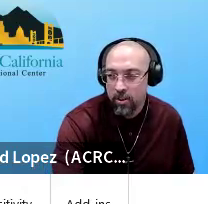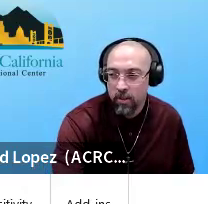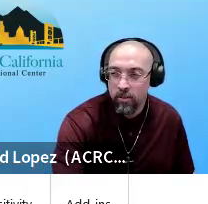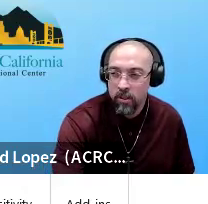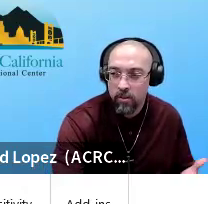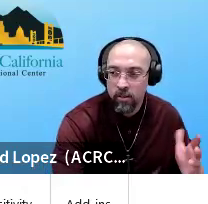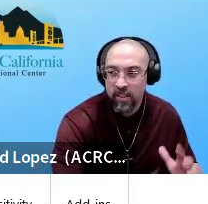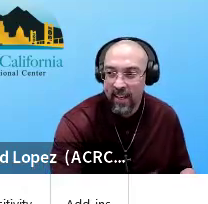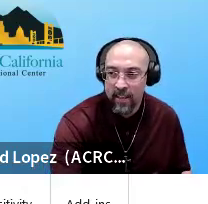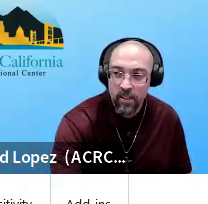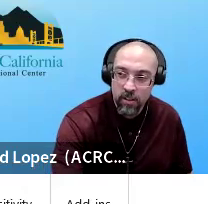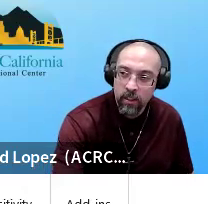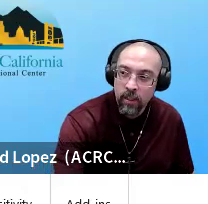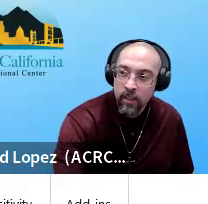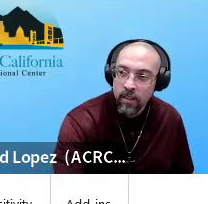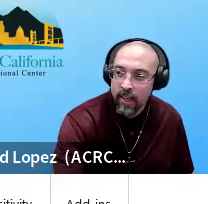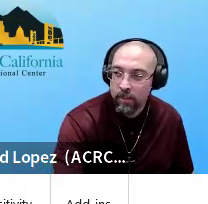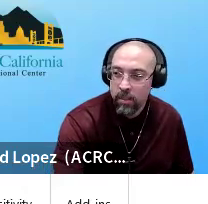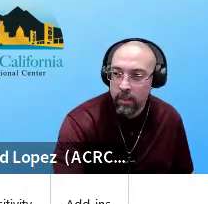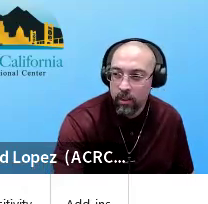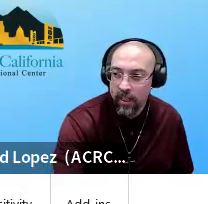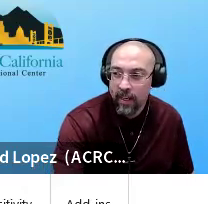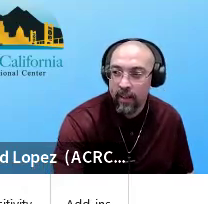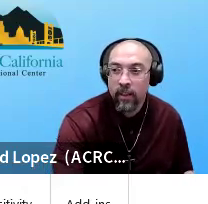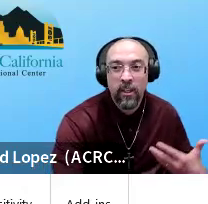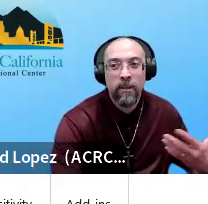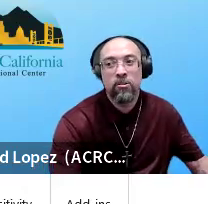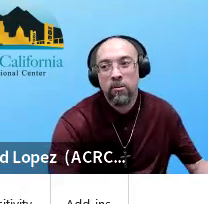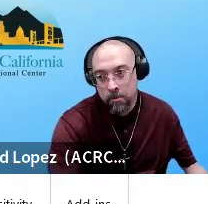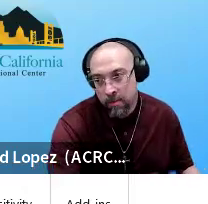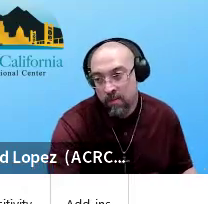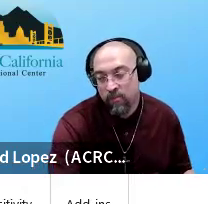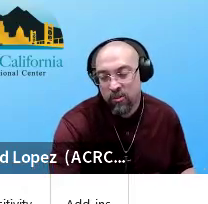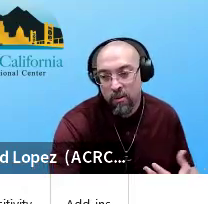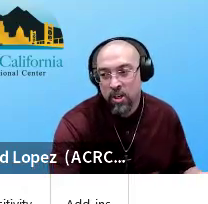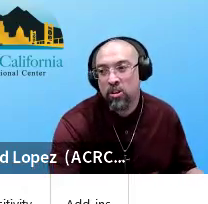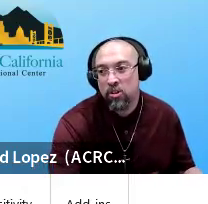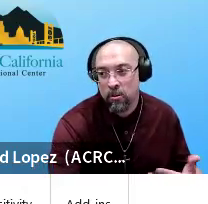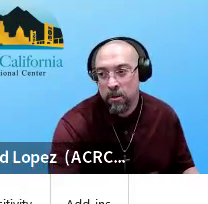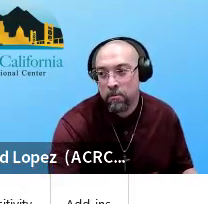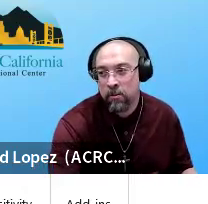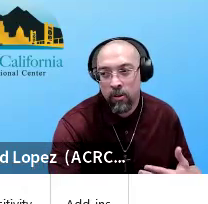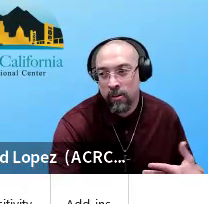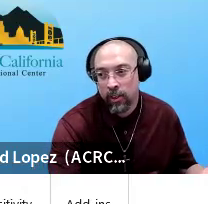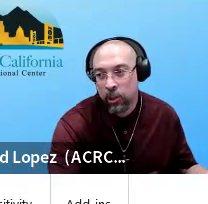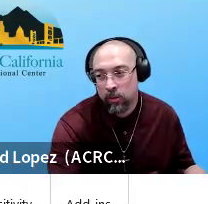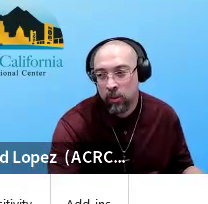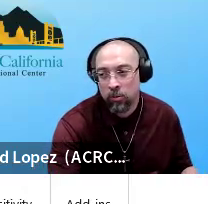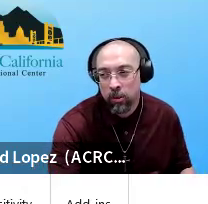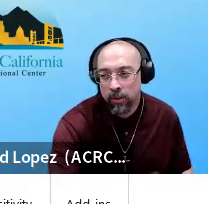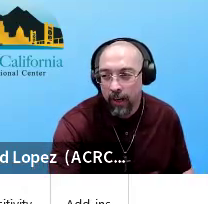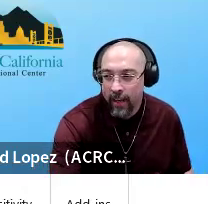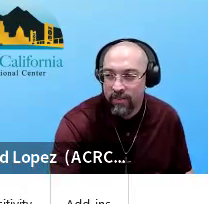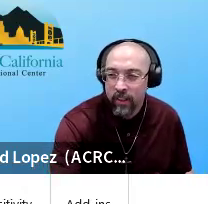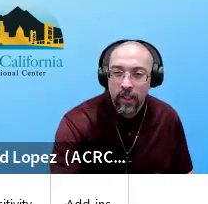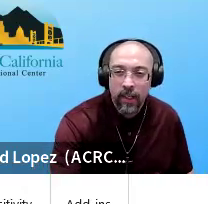Facebook page. So there's certain settings that you can set up to kind of give certain permission to certain people where you're not showing the